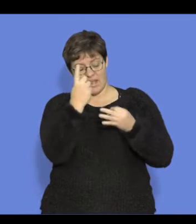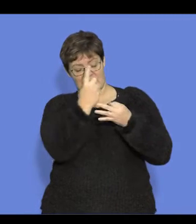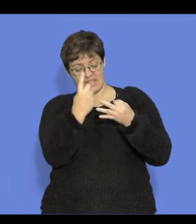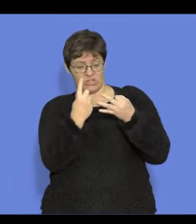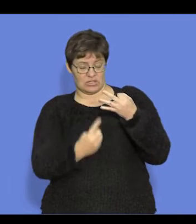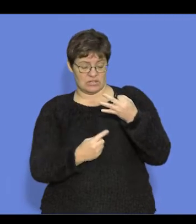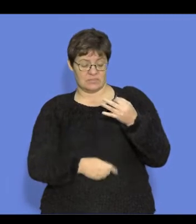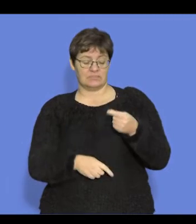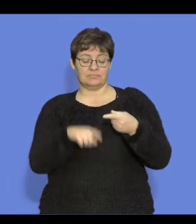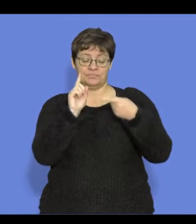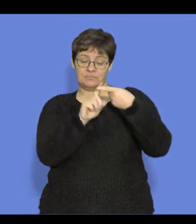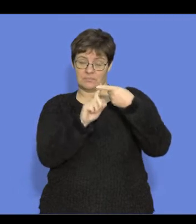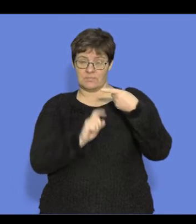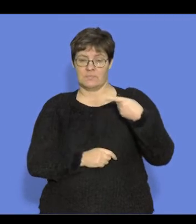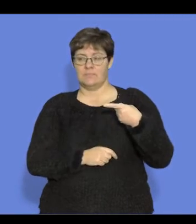First one,